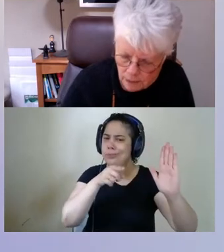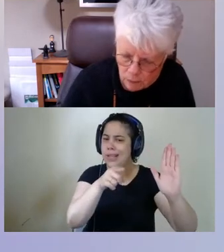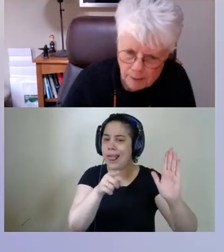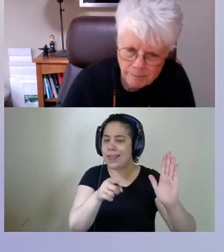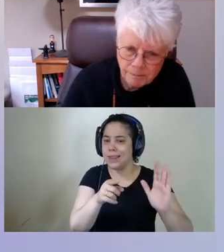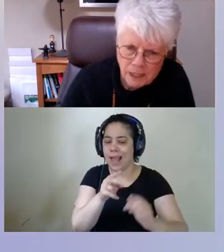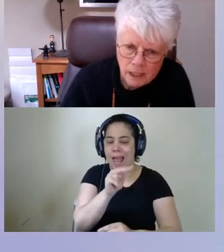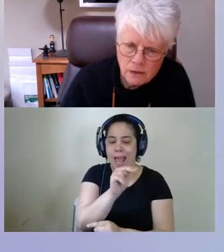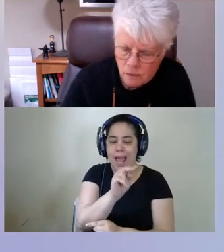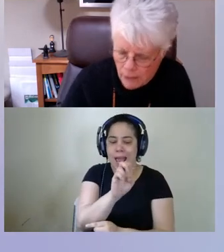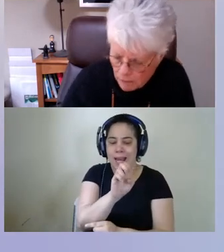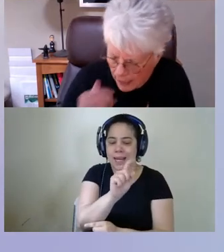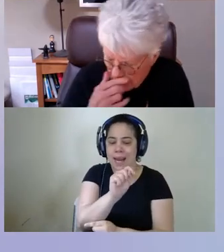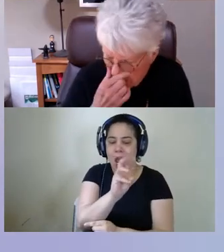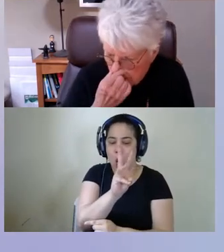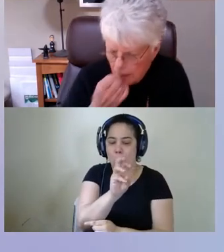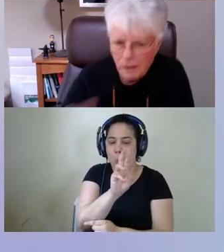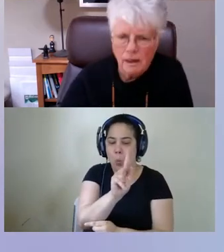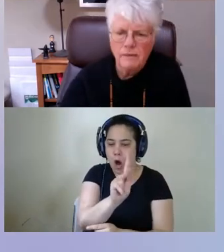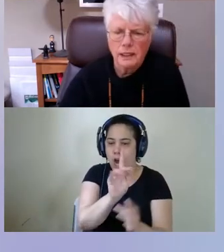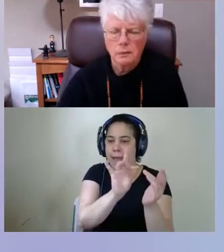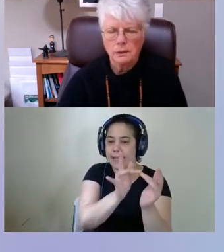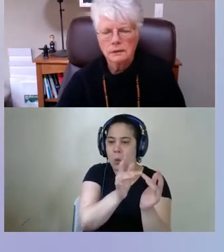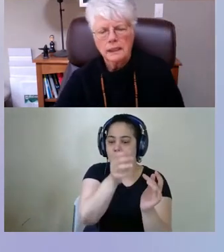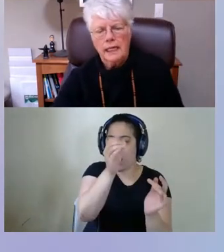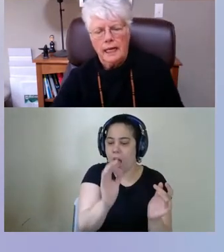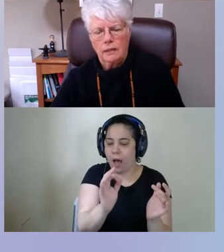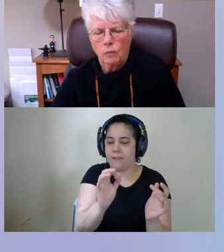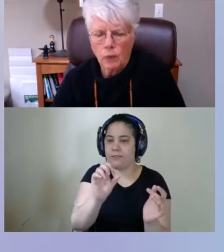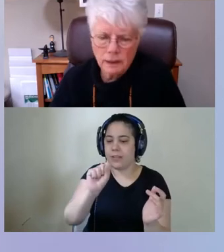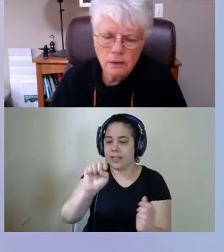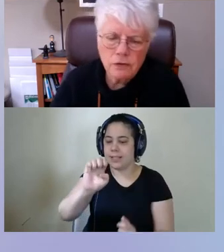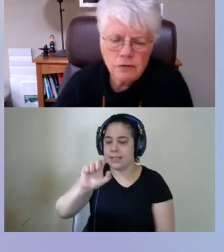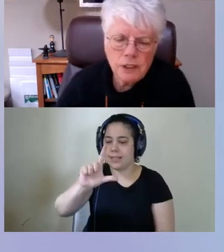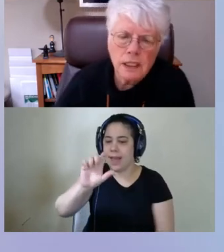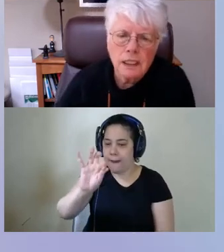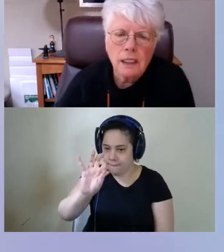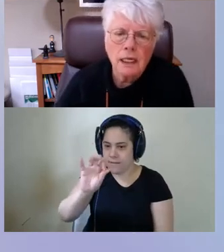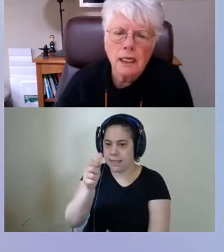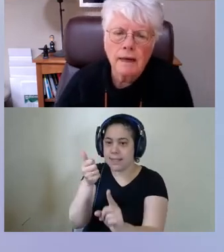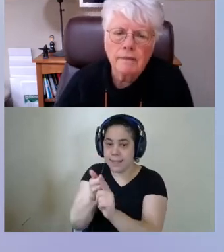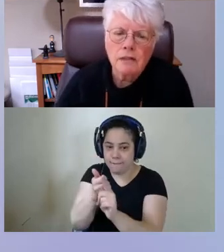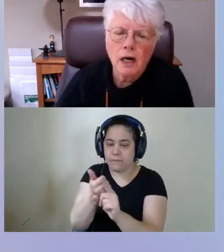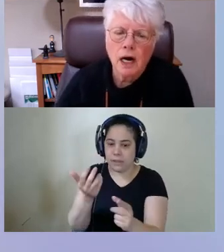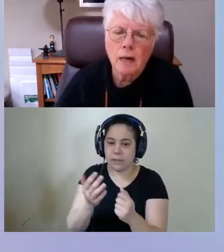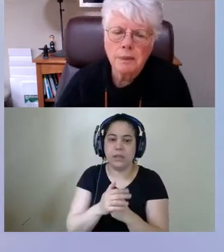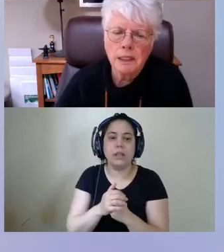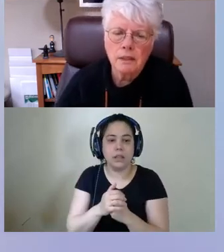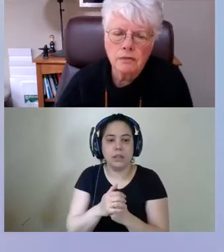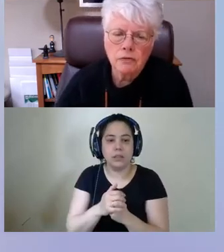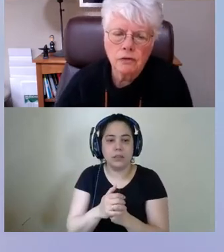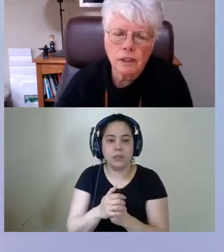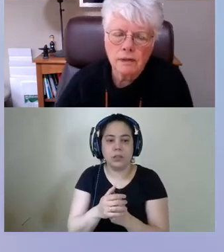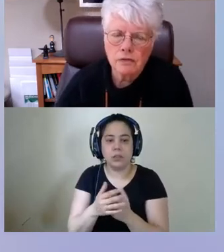This is the self-other network. So that isn't available And what you see at the top